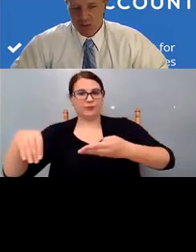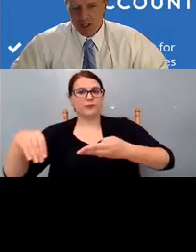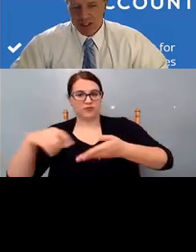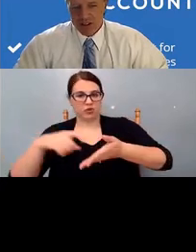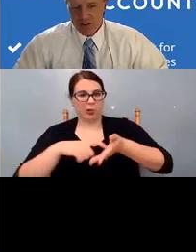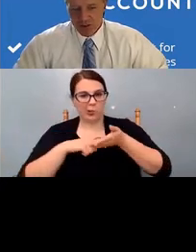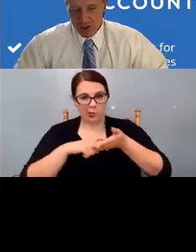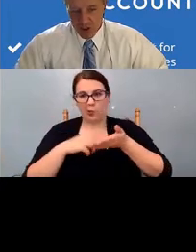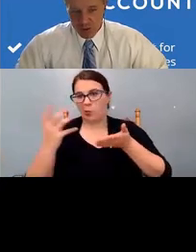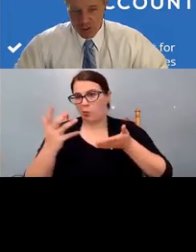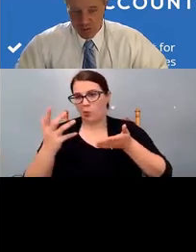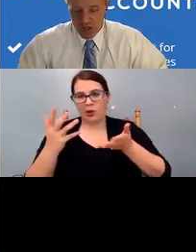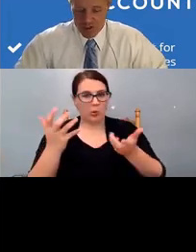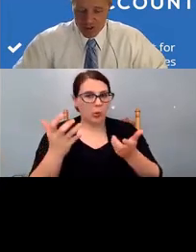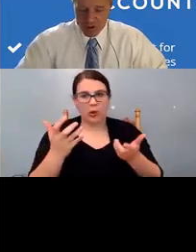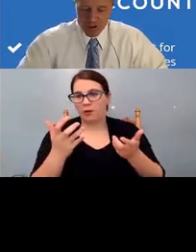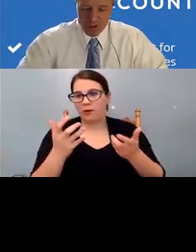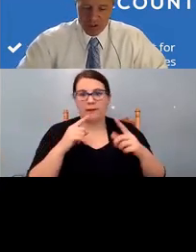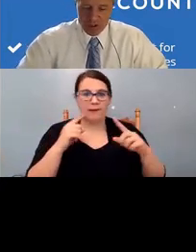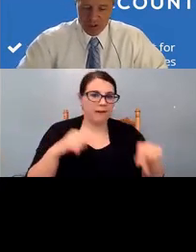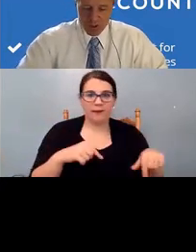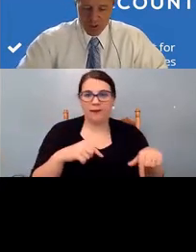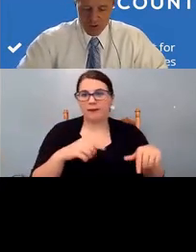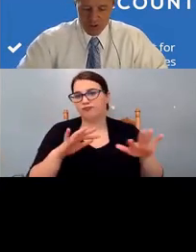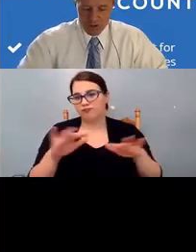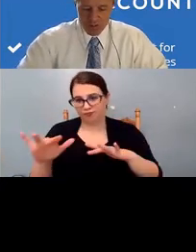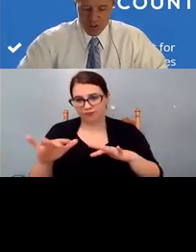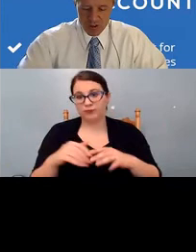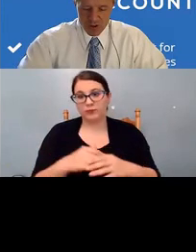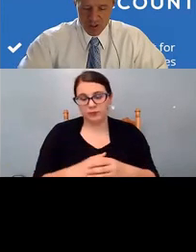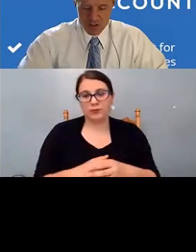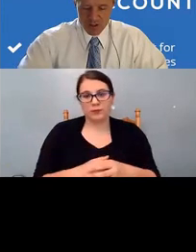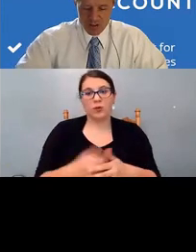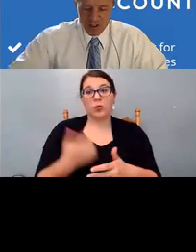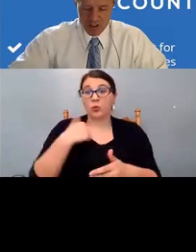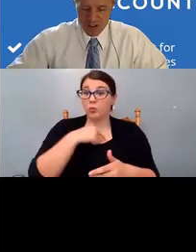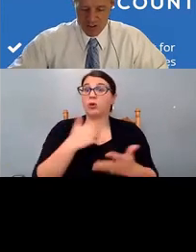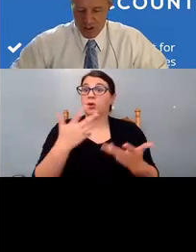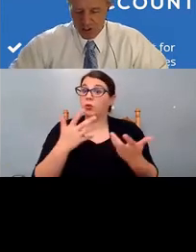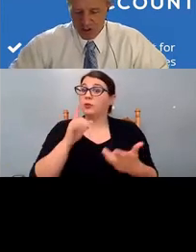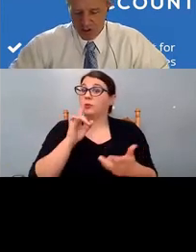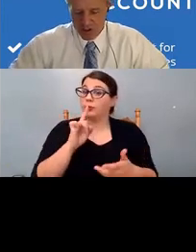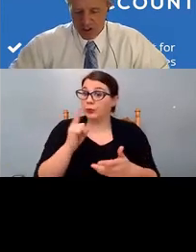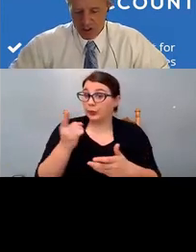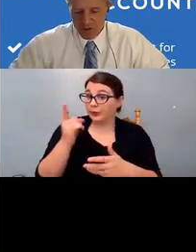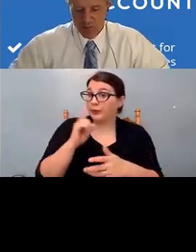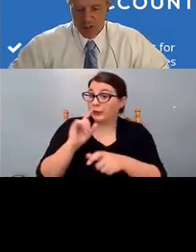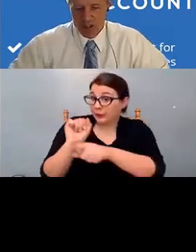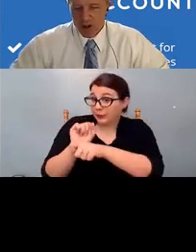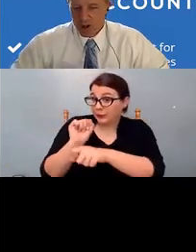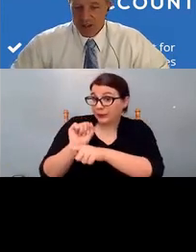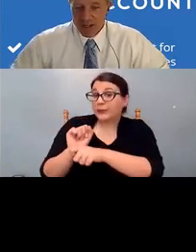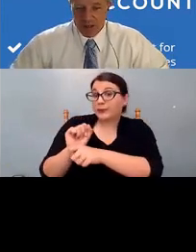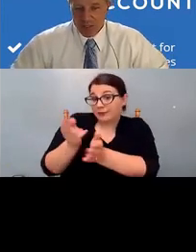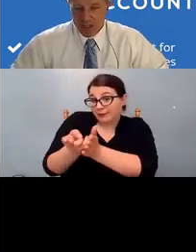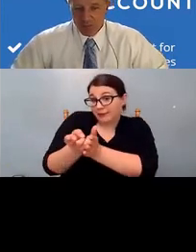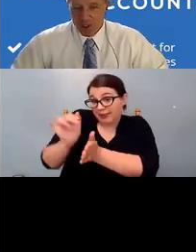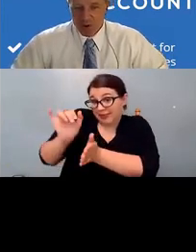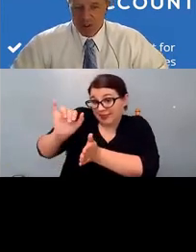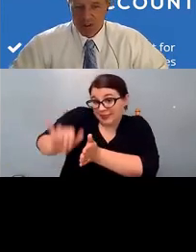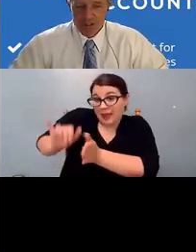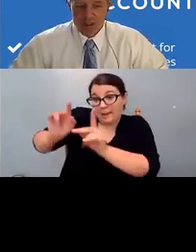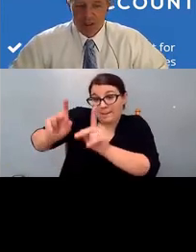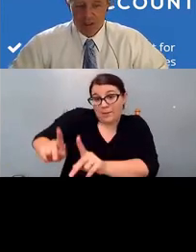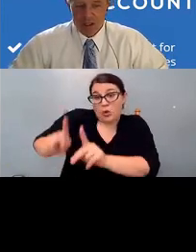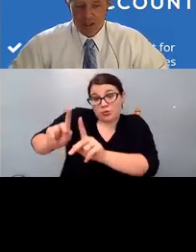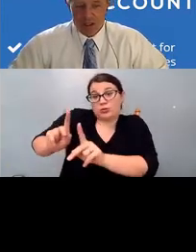that they would like for you to respond to in order for us to make sure that this individual is good to go. All of that can be